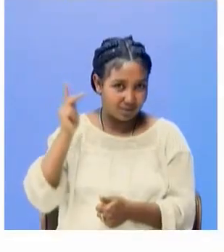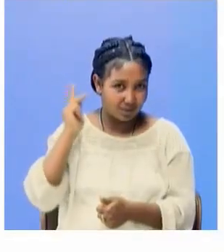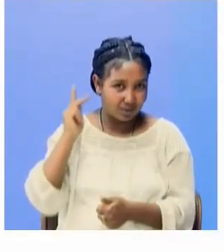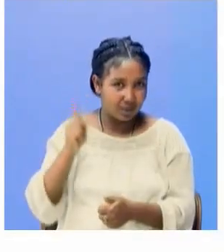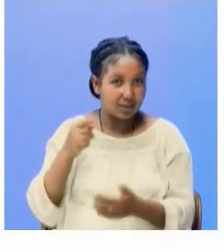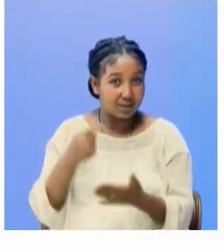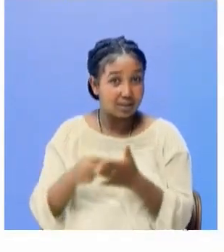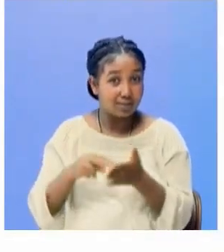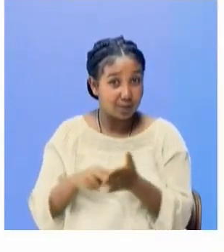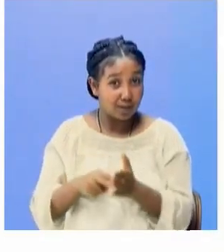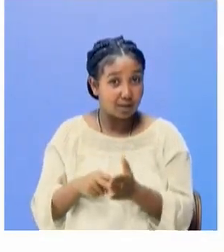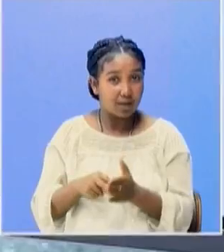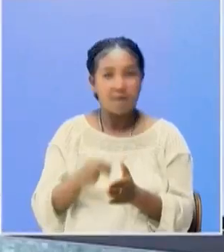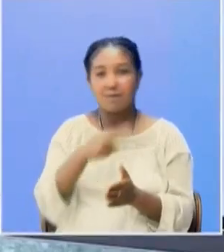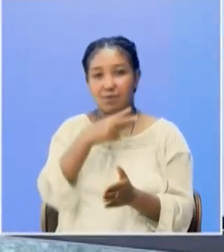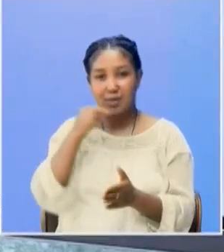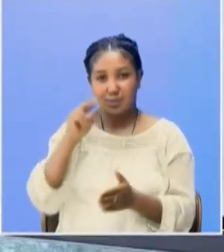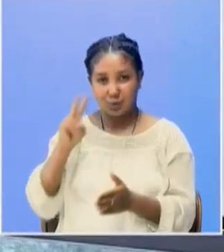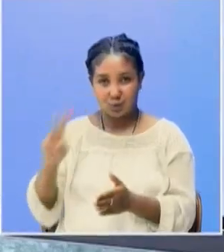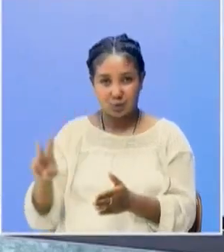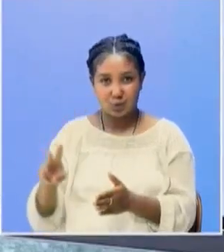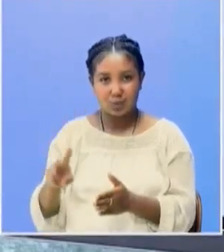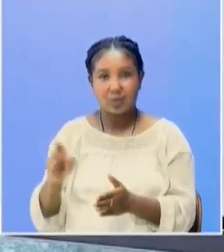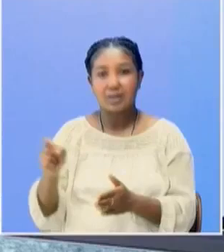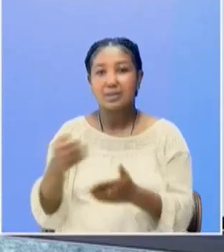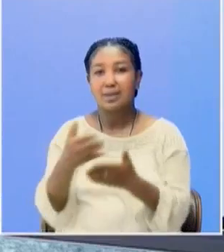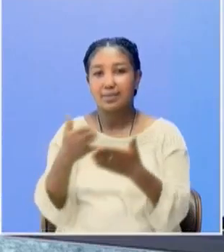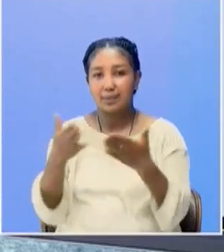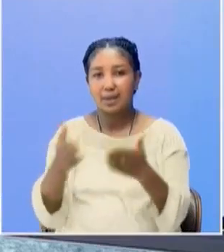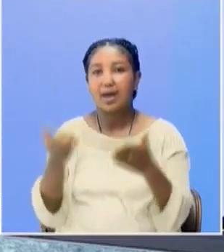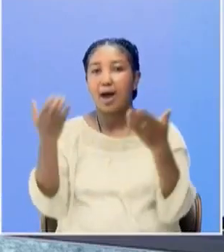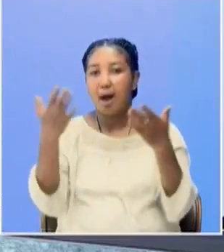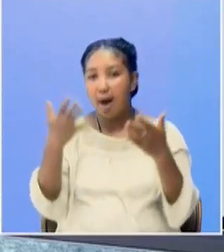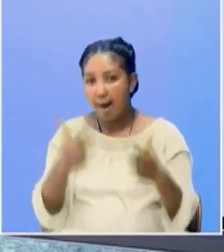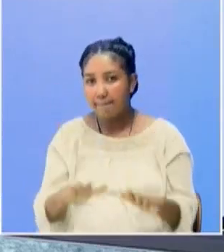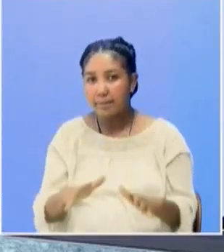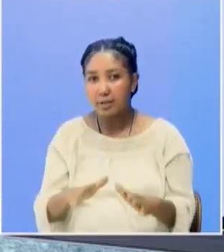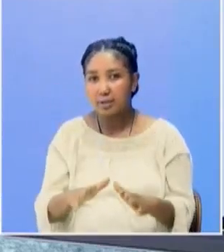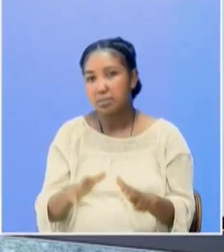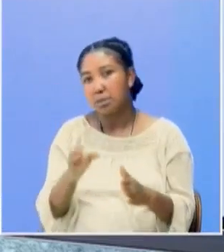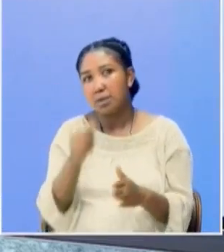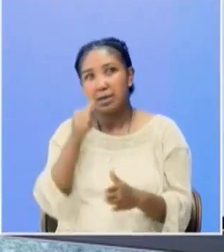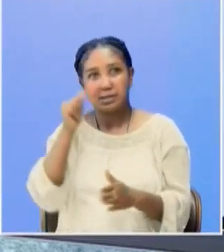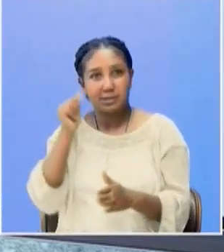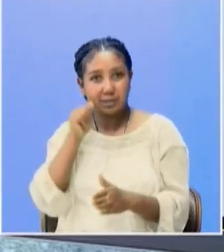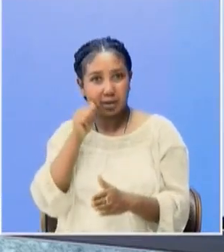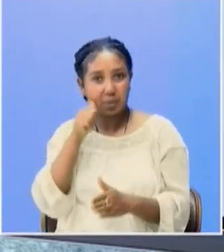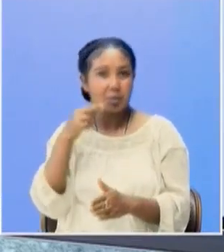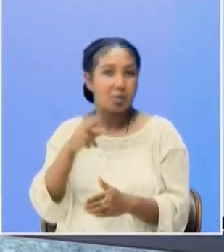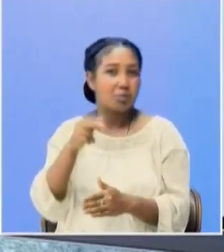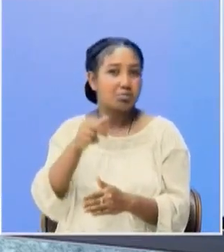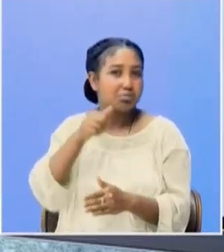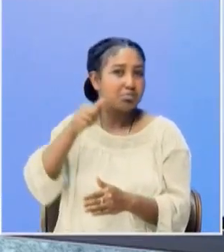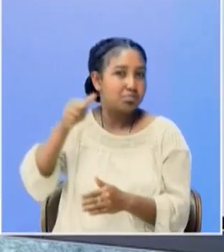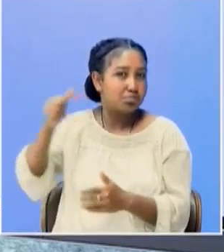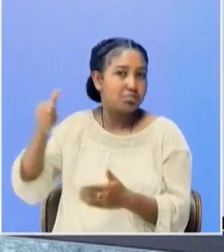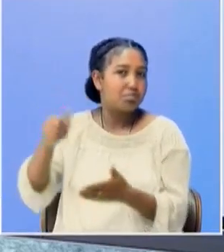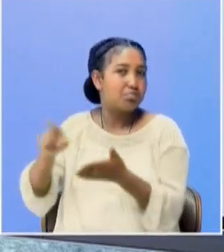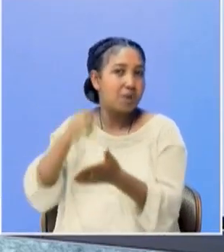So this means this one is verb 2. Something happened maybe yesterday or something in the